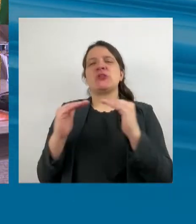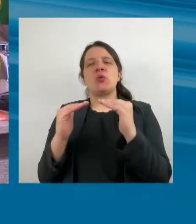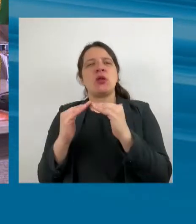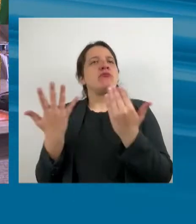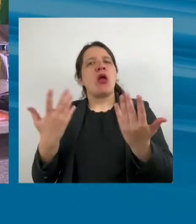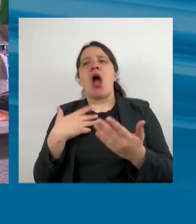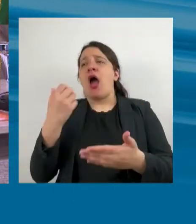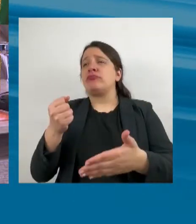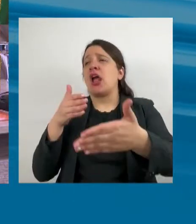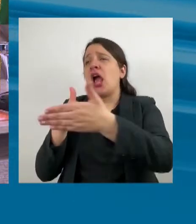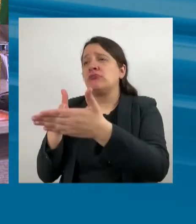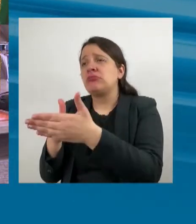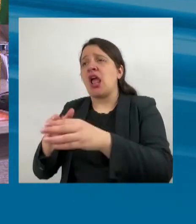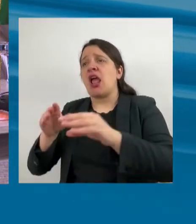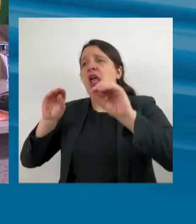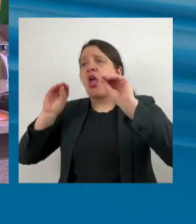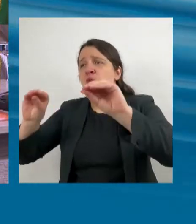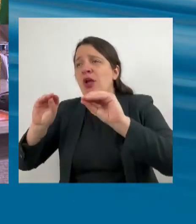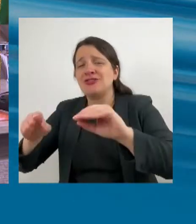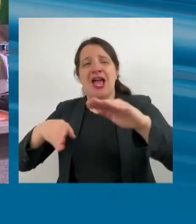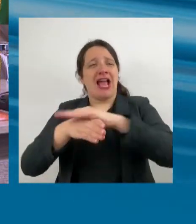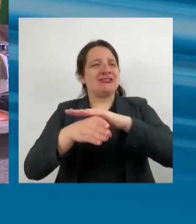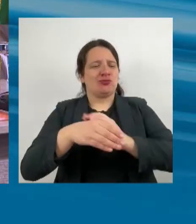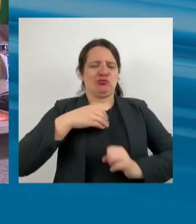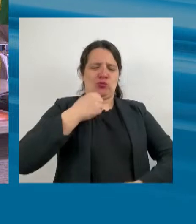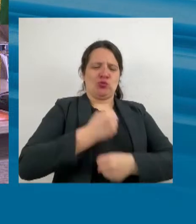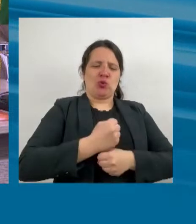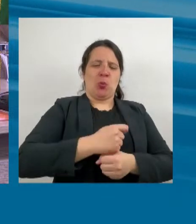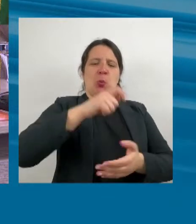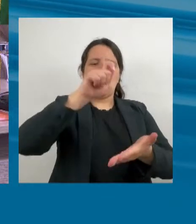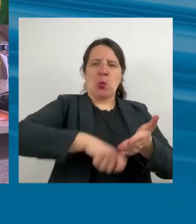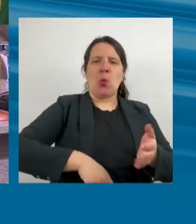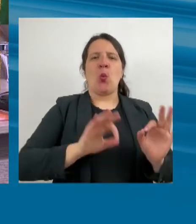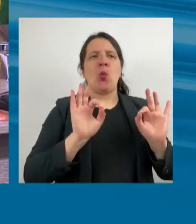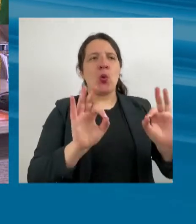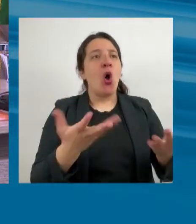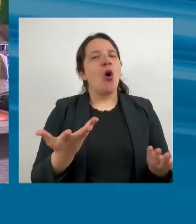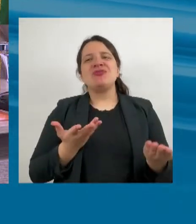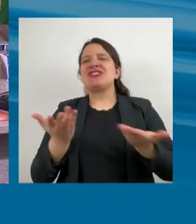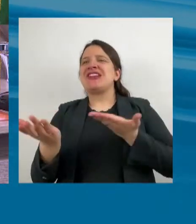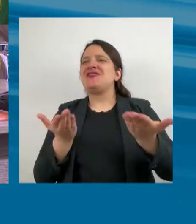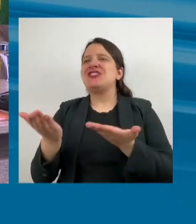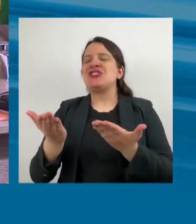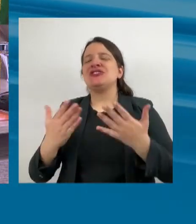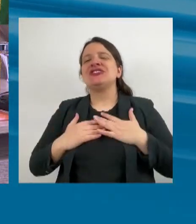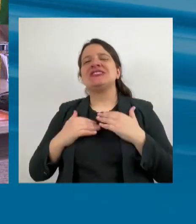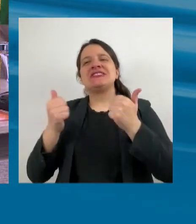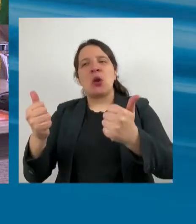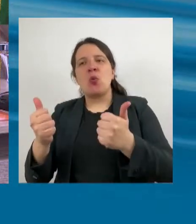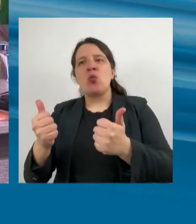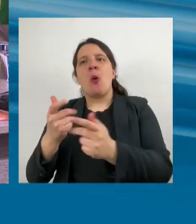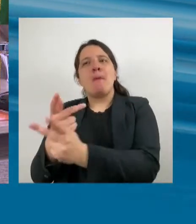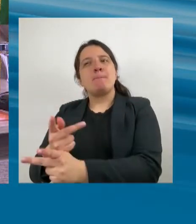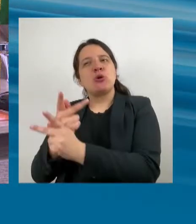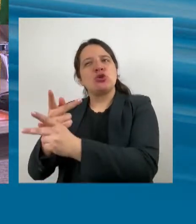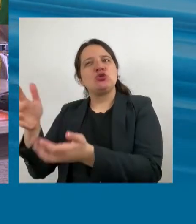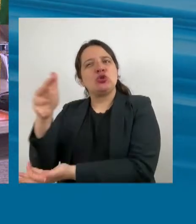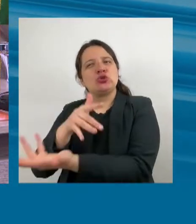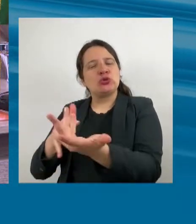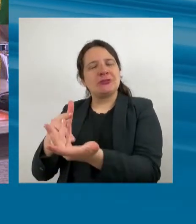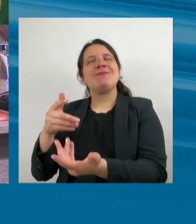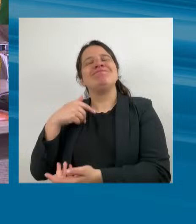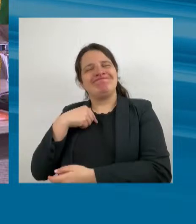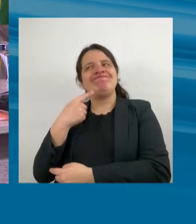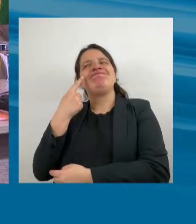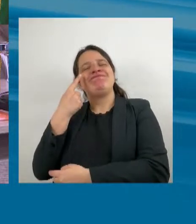that limit access to education, dignified employment, health services, and social protection. And to